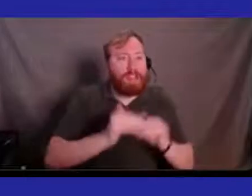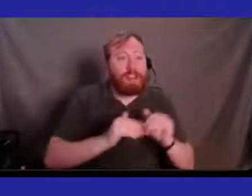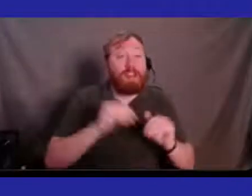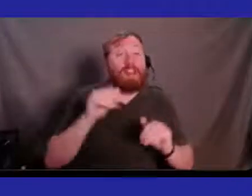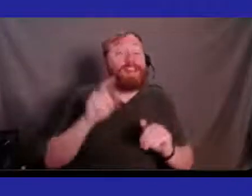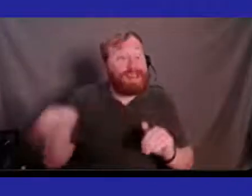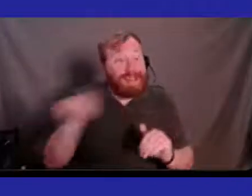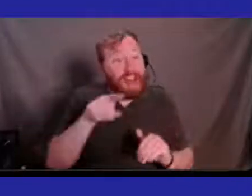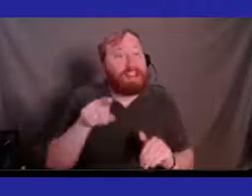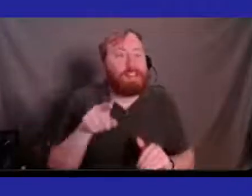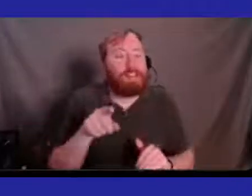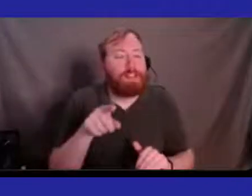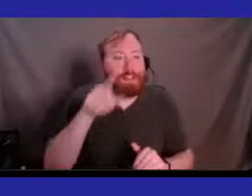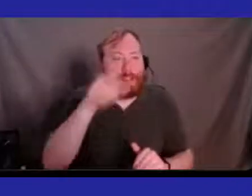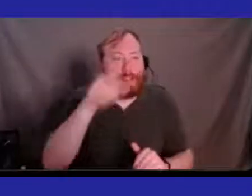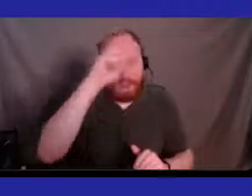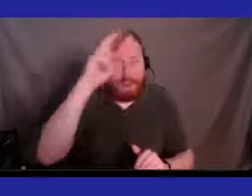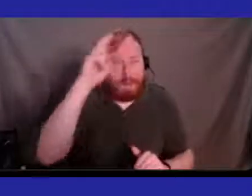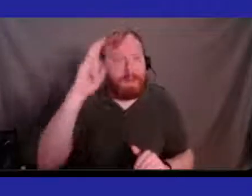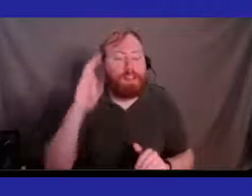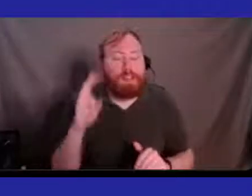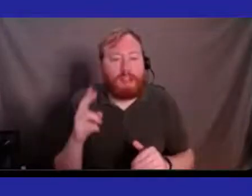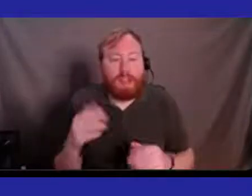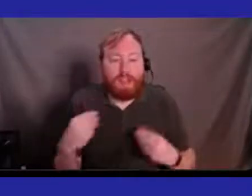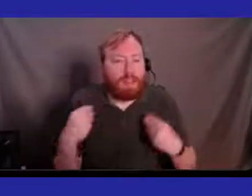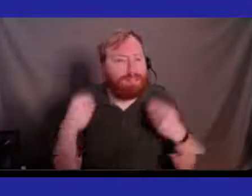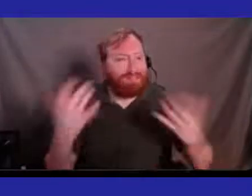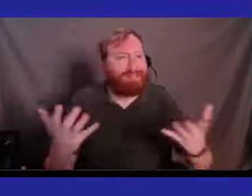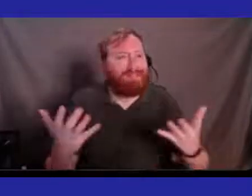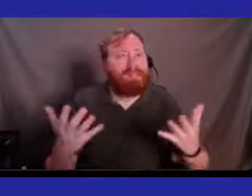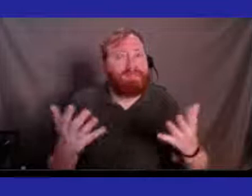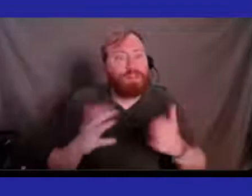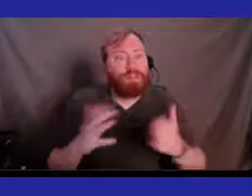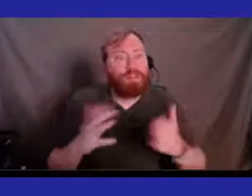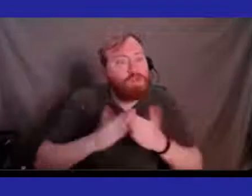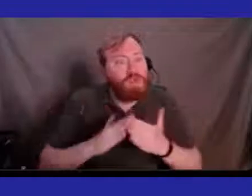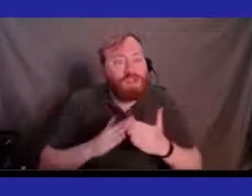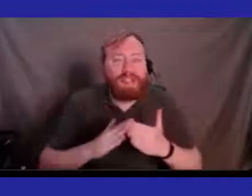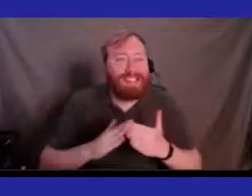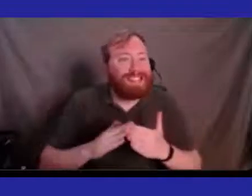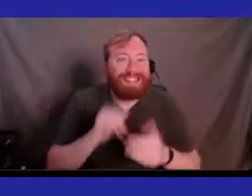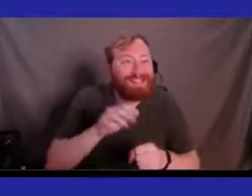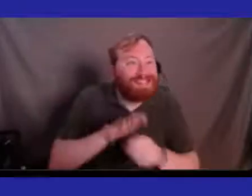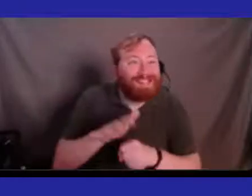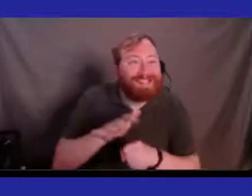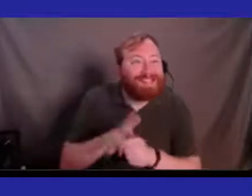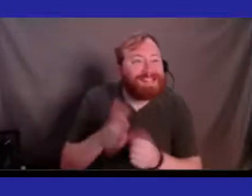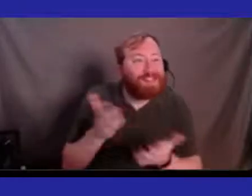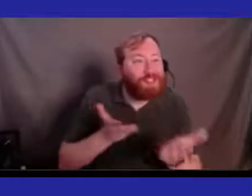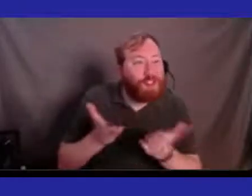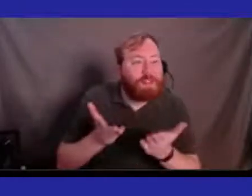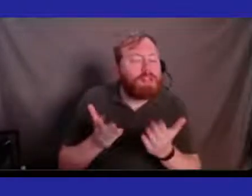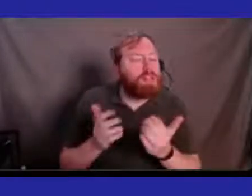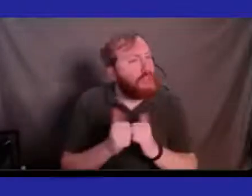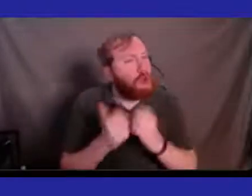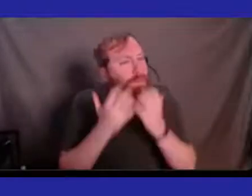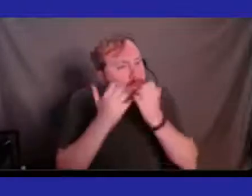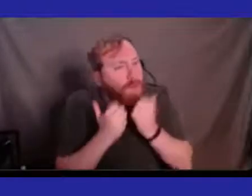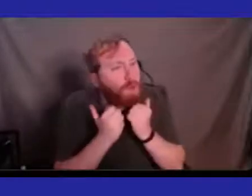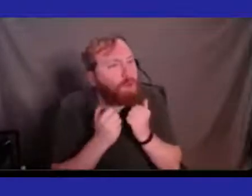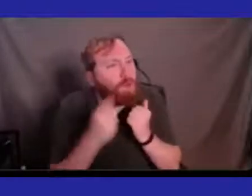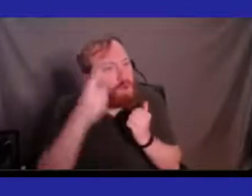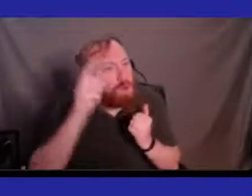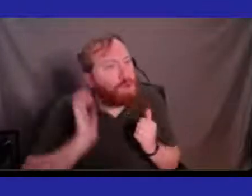the underserved community, the high-risk community we're talking about. I understand the value they have in our